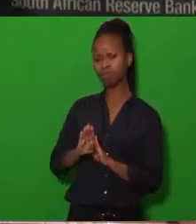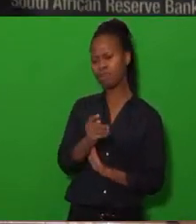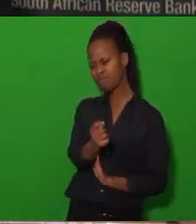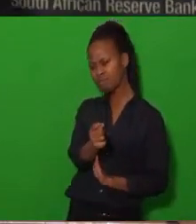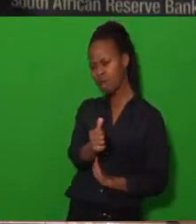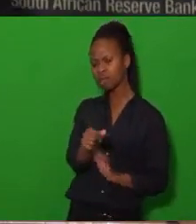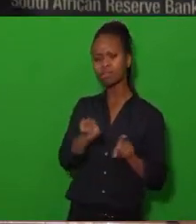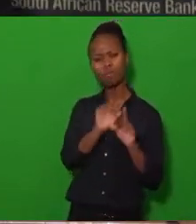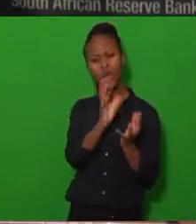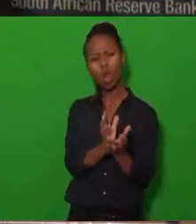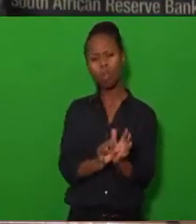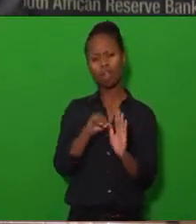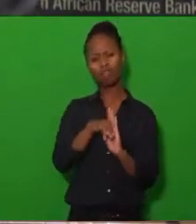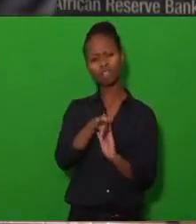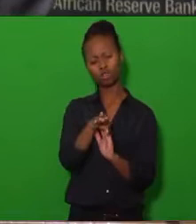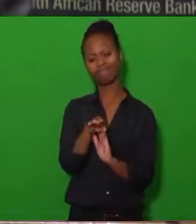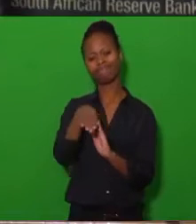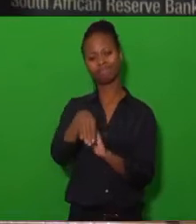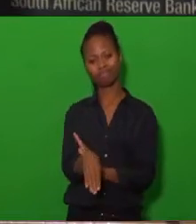global inflation remained low.